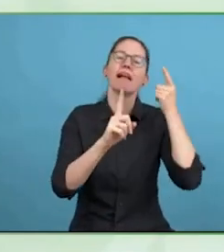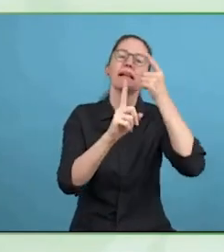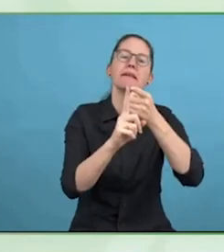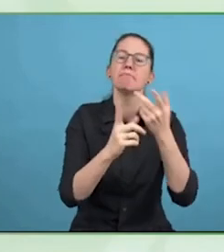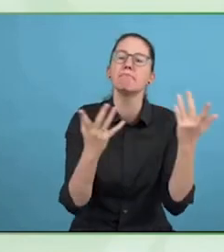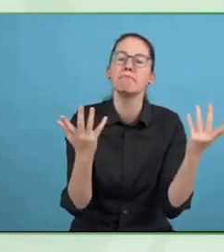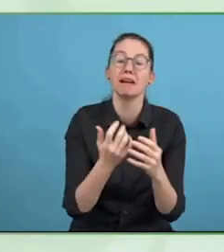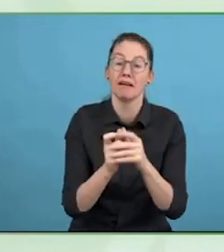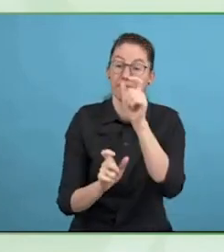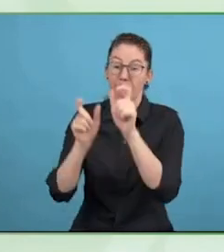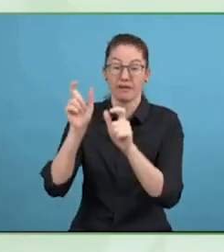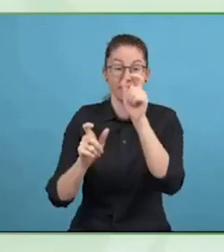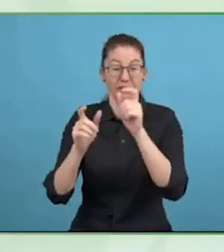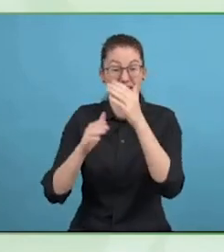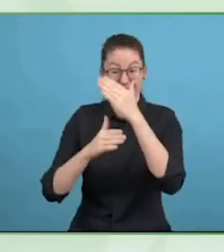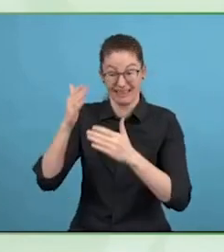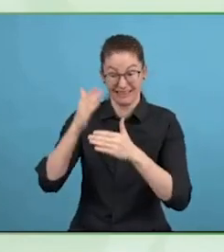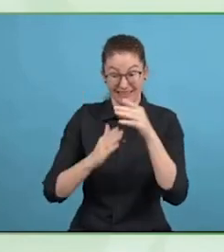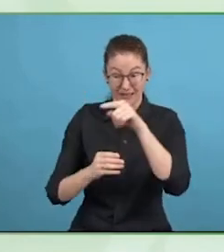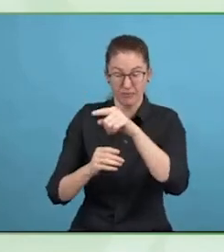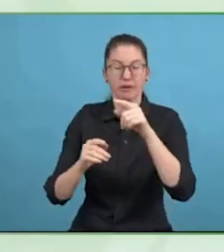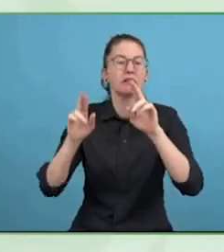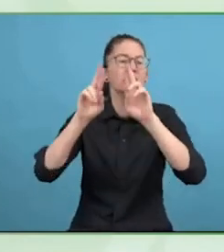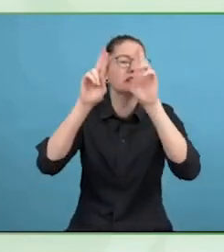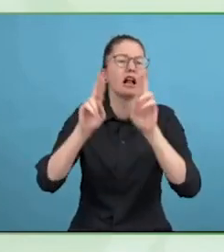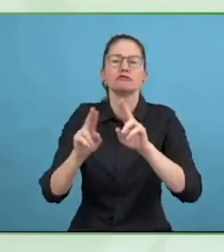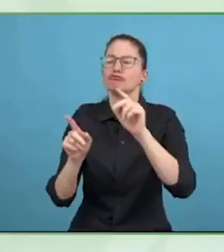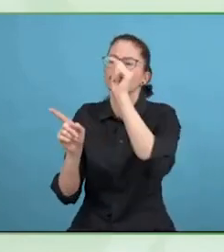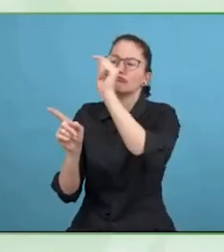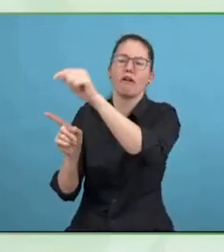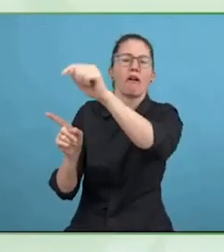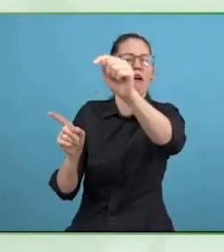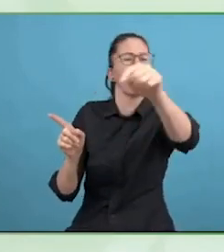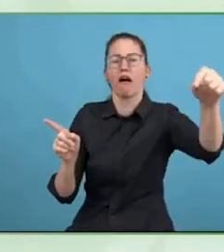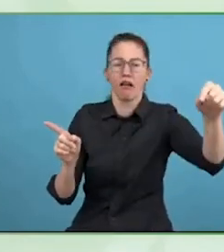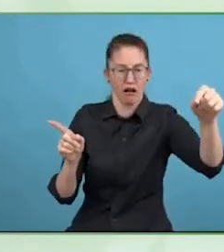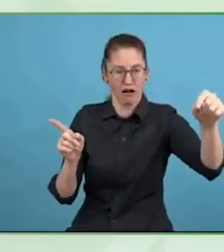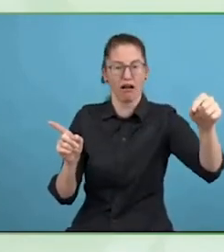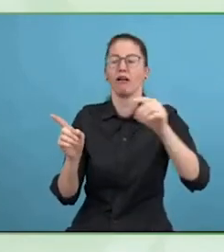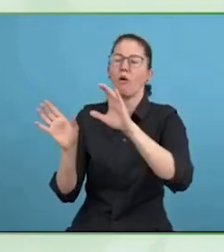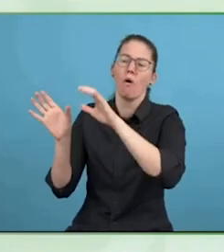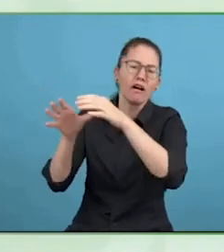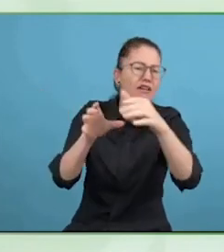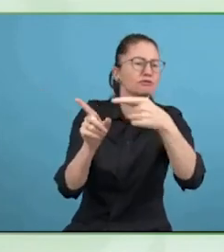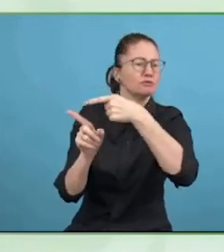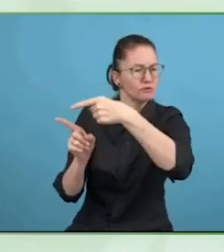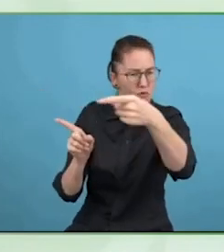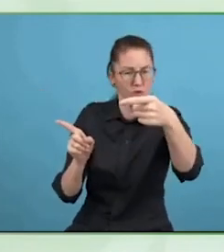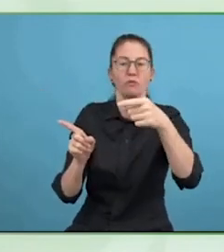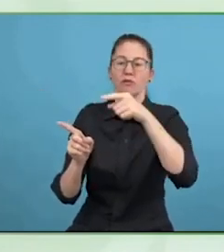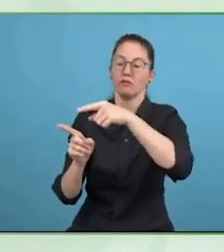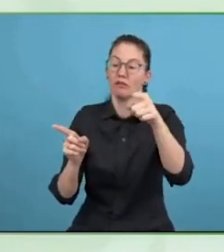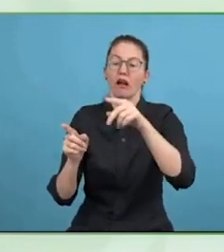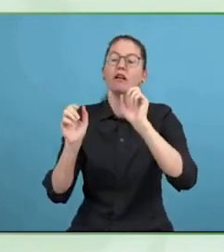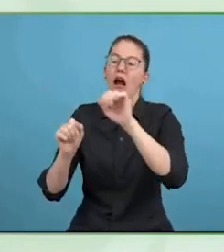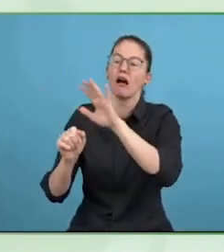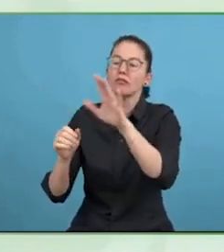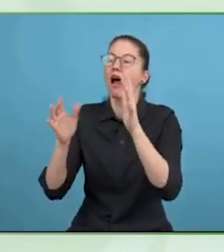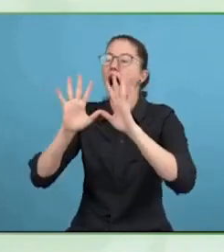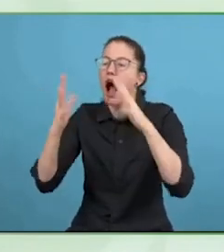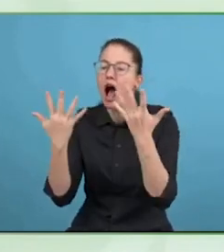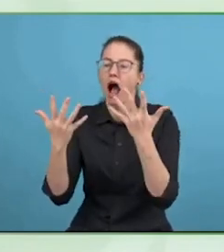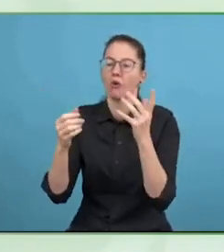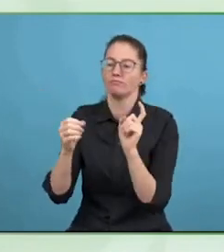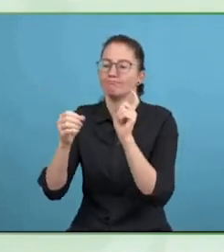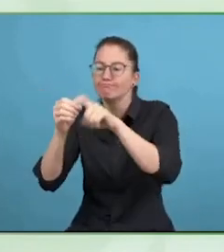why it's important to include persons with disabilities and their organizations, why is it helpful, how to